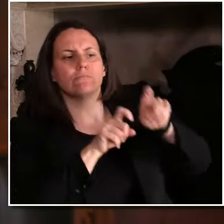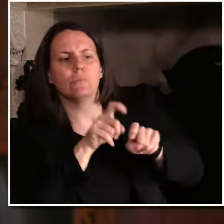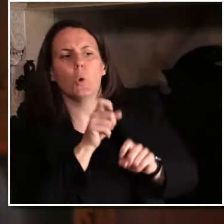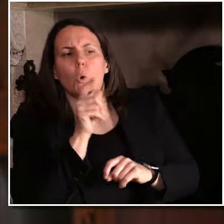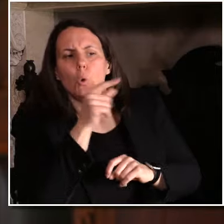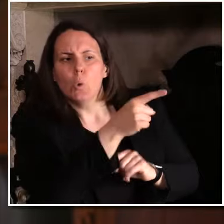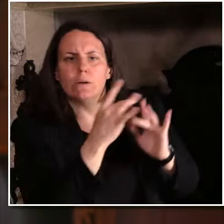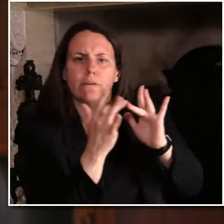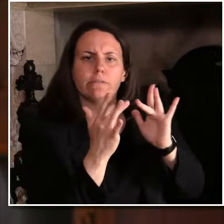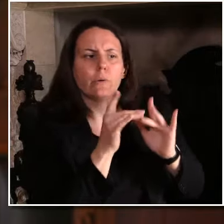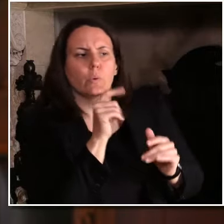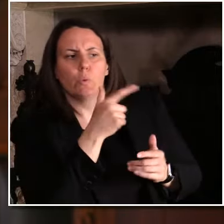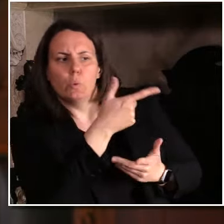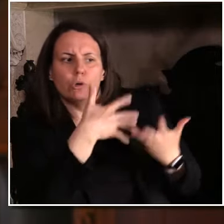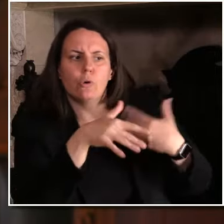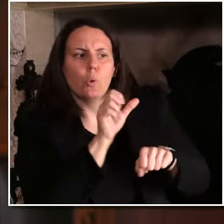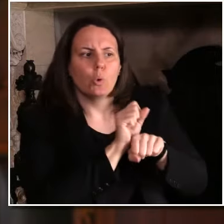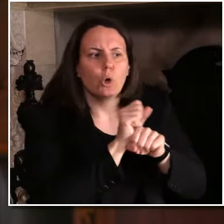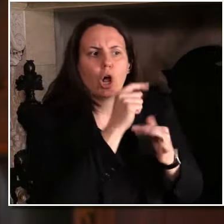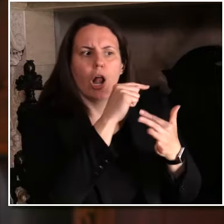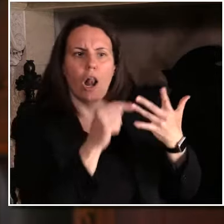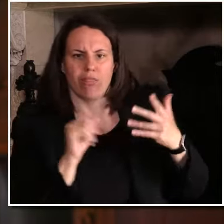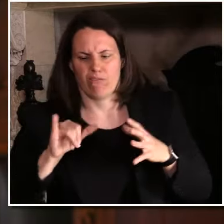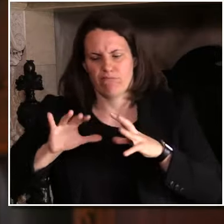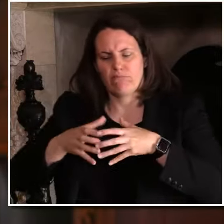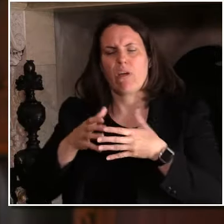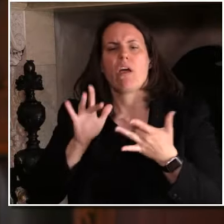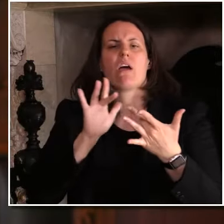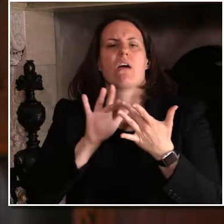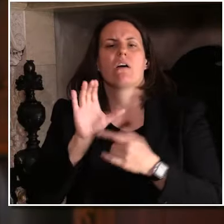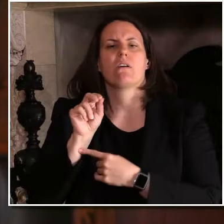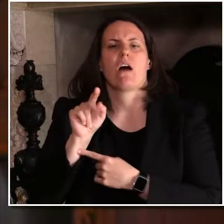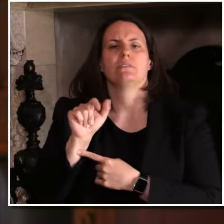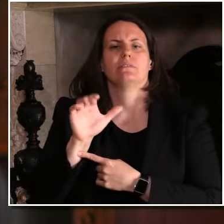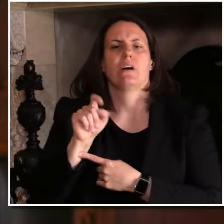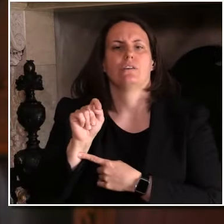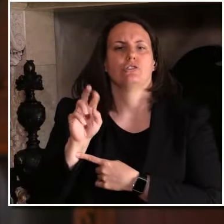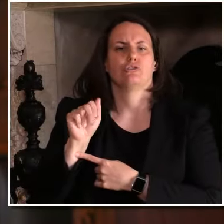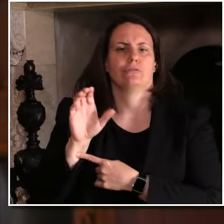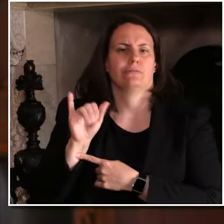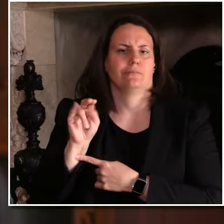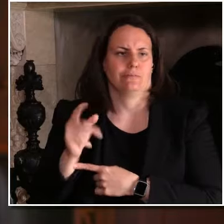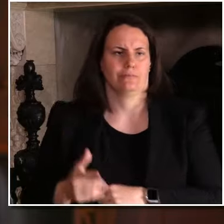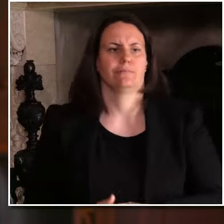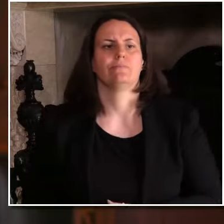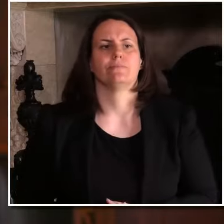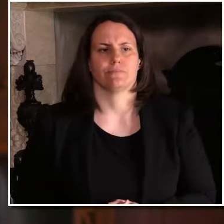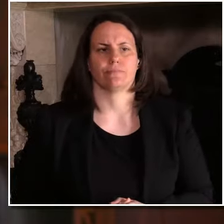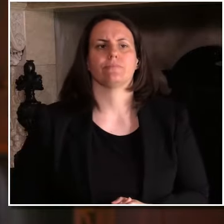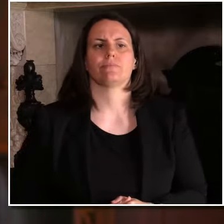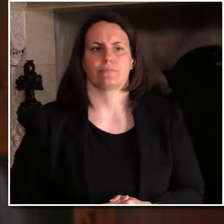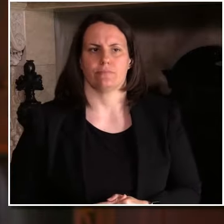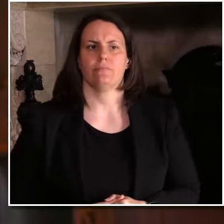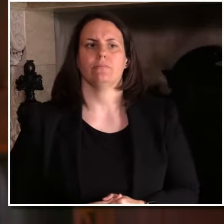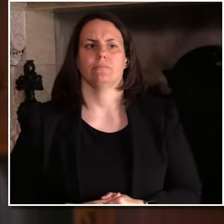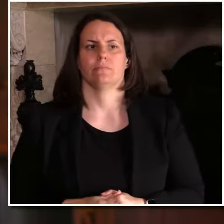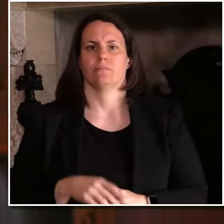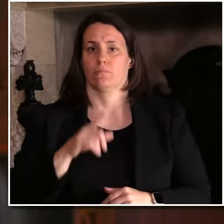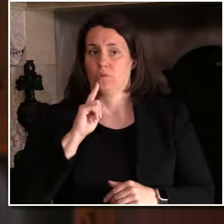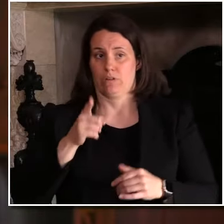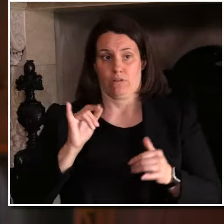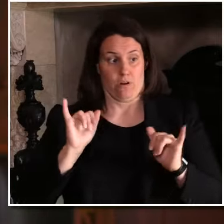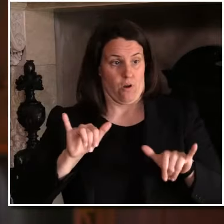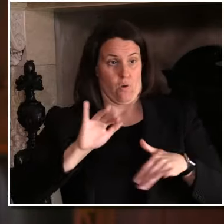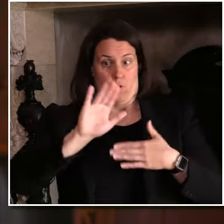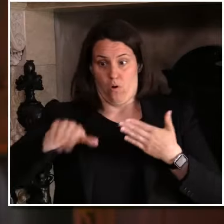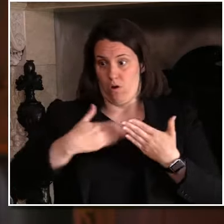this pandemic, is becoming more and more a part of our lexicon by the day. And as a fundamental tool, we need your